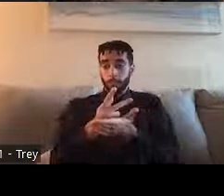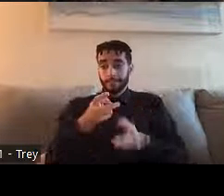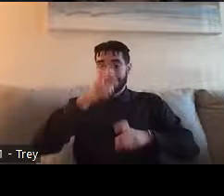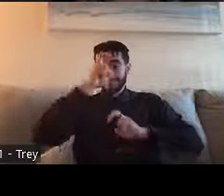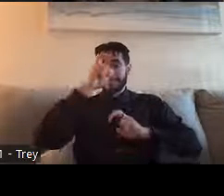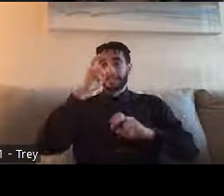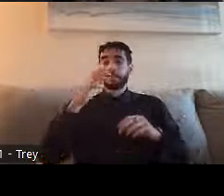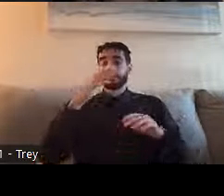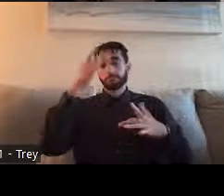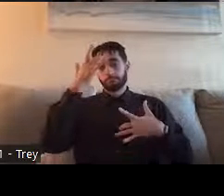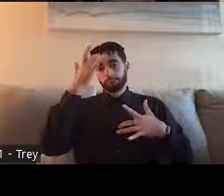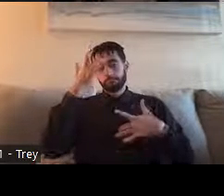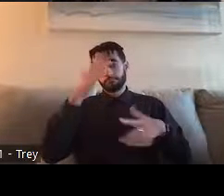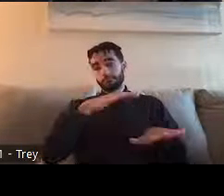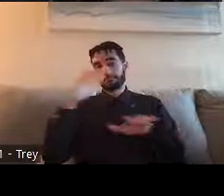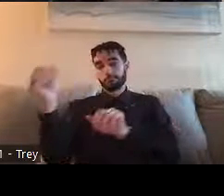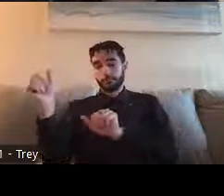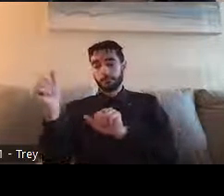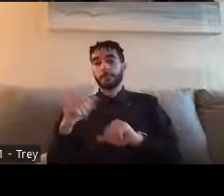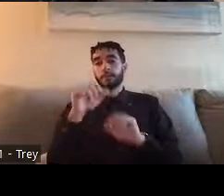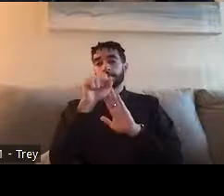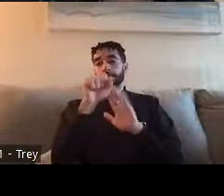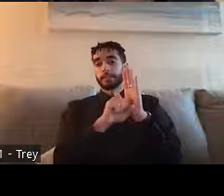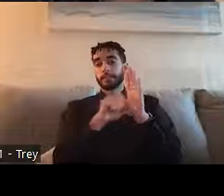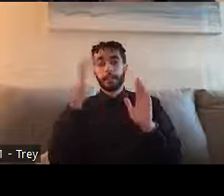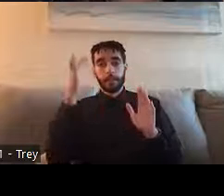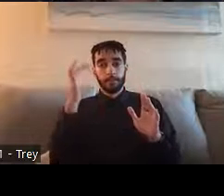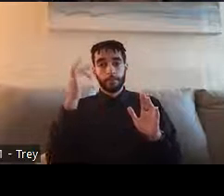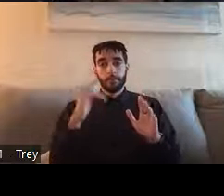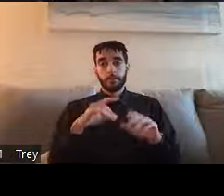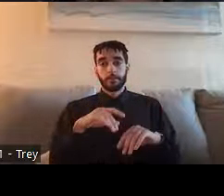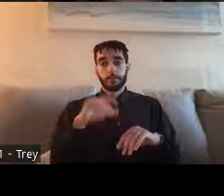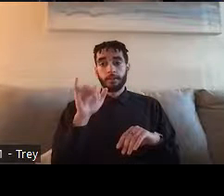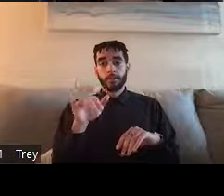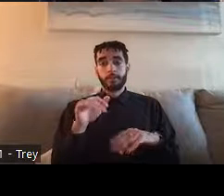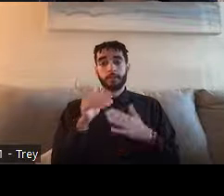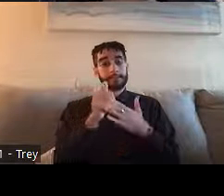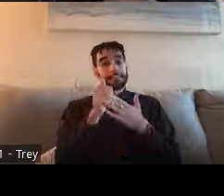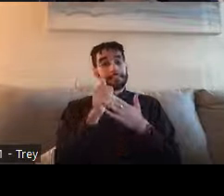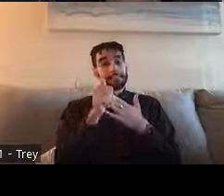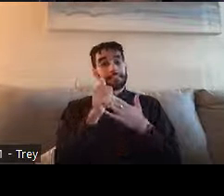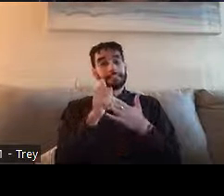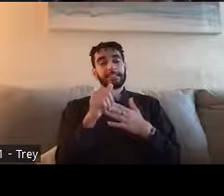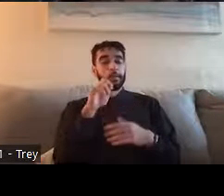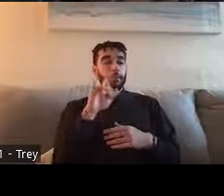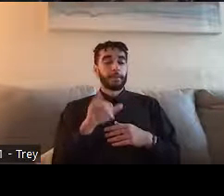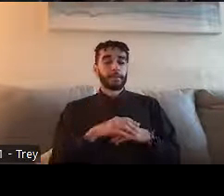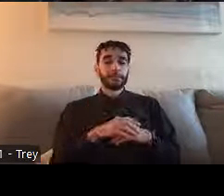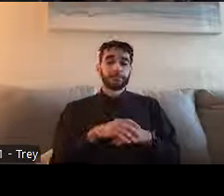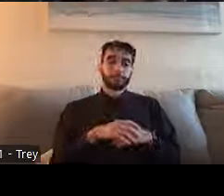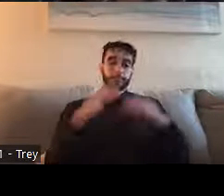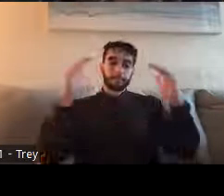working in the state of California, which actually makes California somewhat of a leader in this space. Next